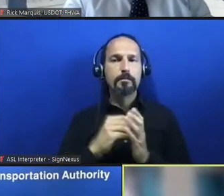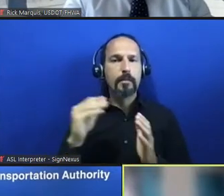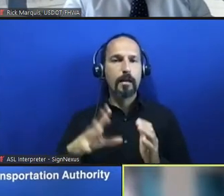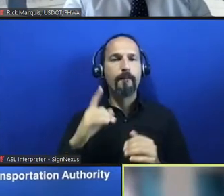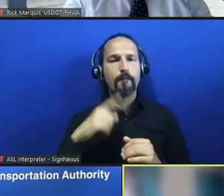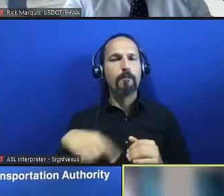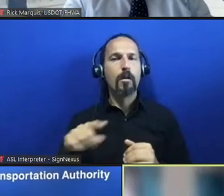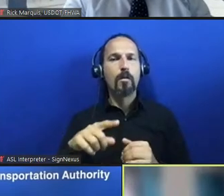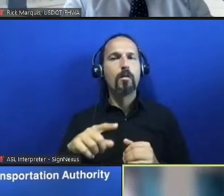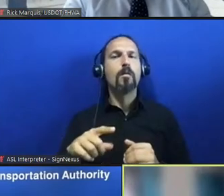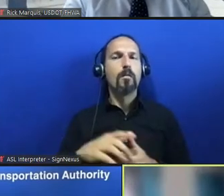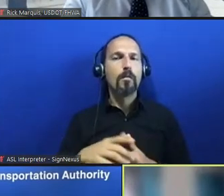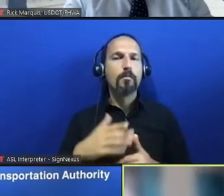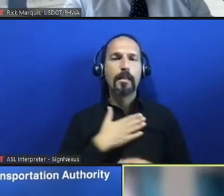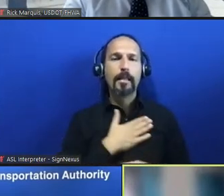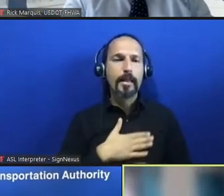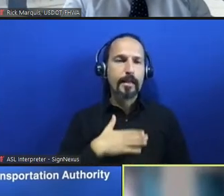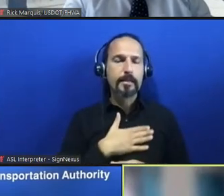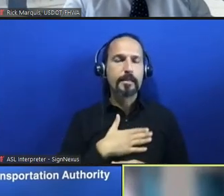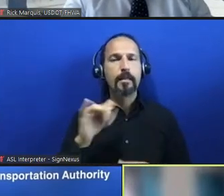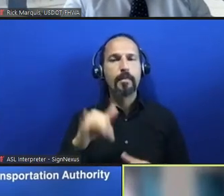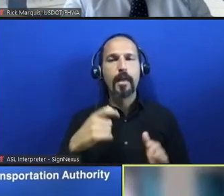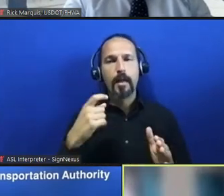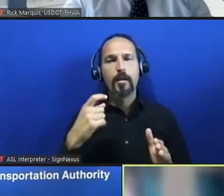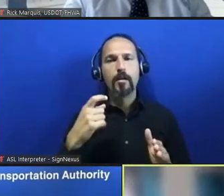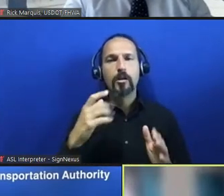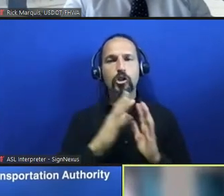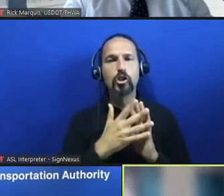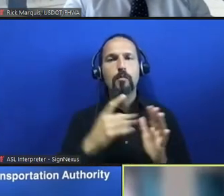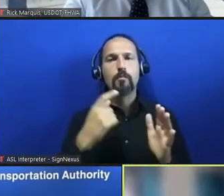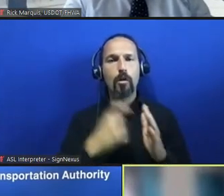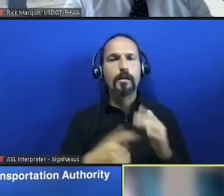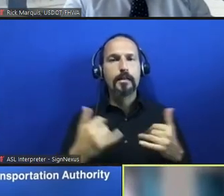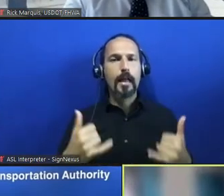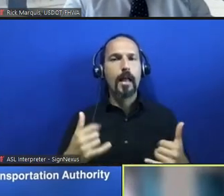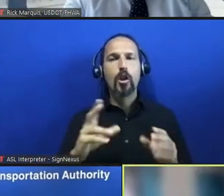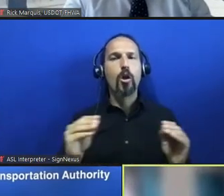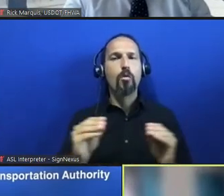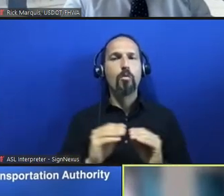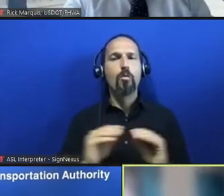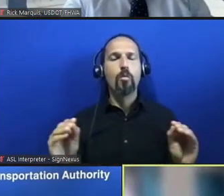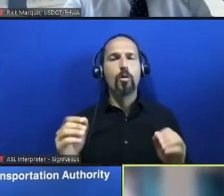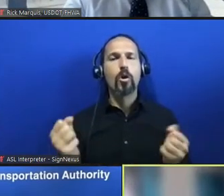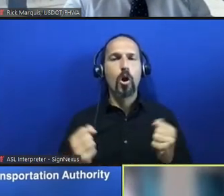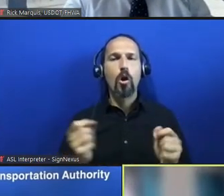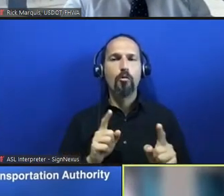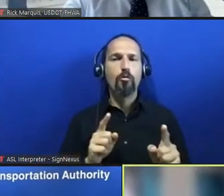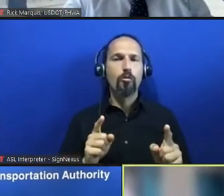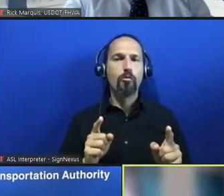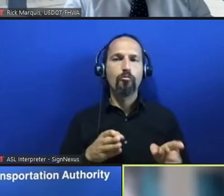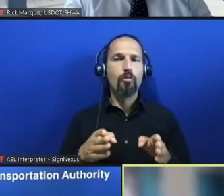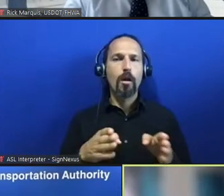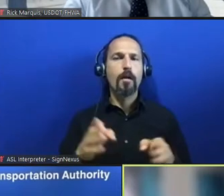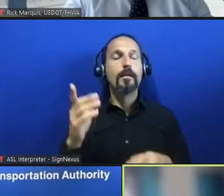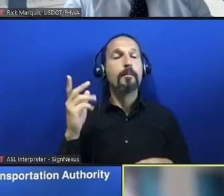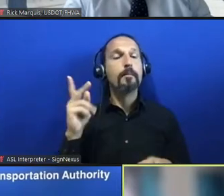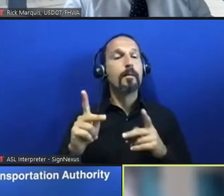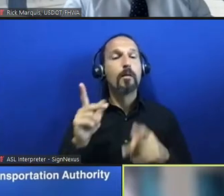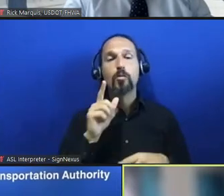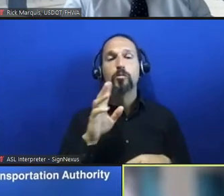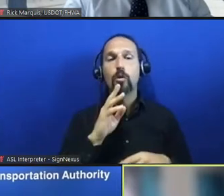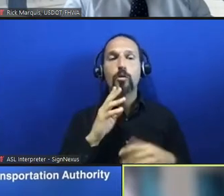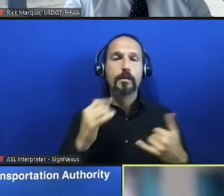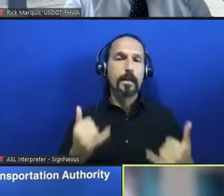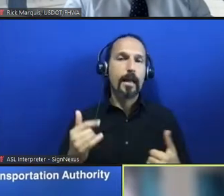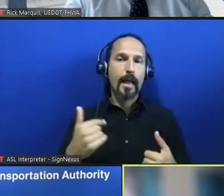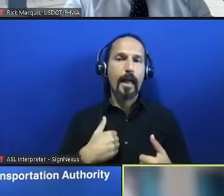for those subject to them so please congestion pricing now and no new car valves also it's amazing that so many people who sign up to speak here today